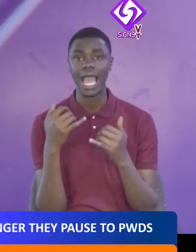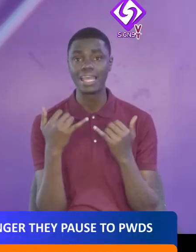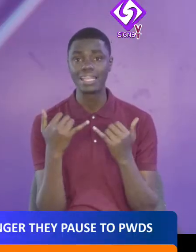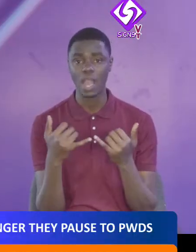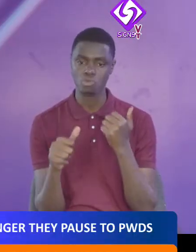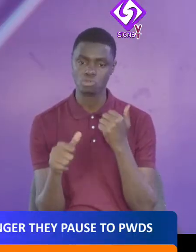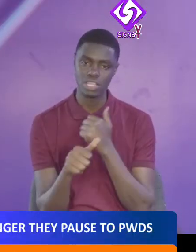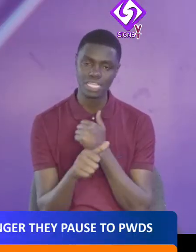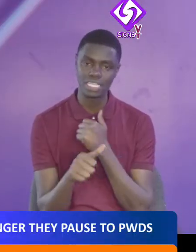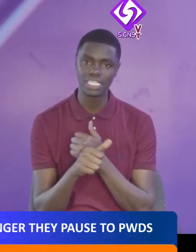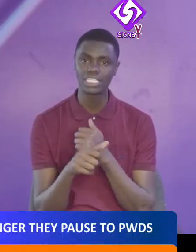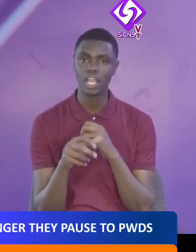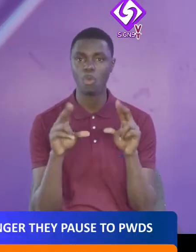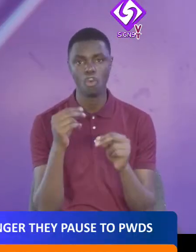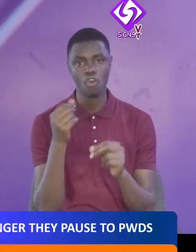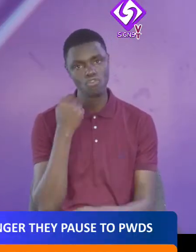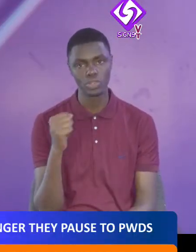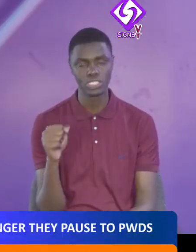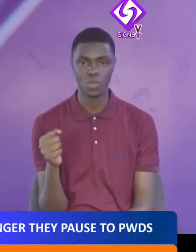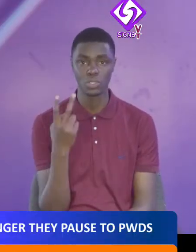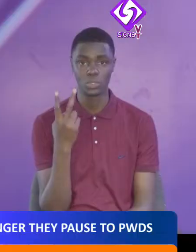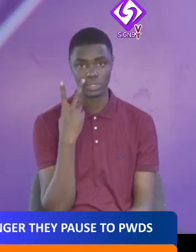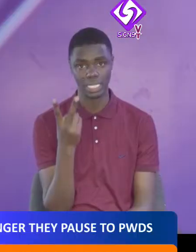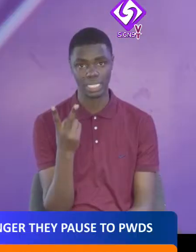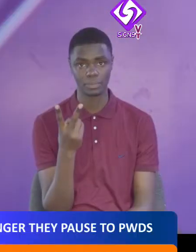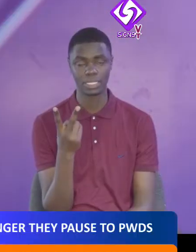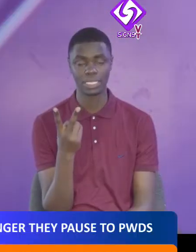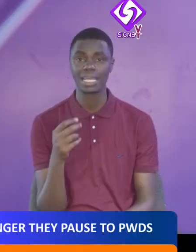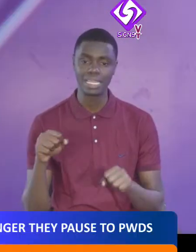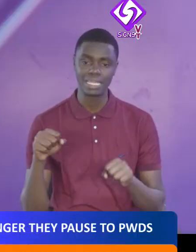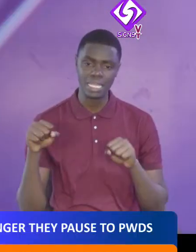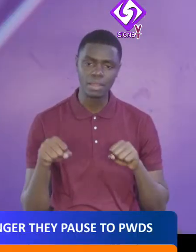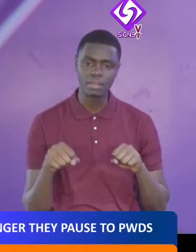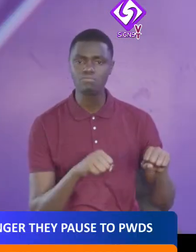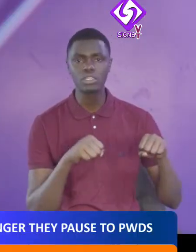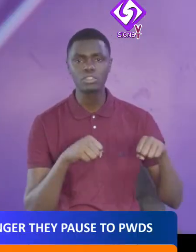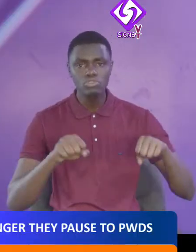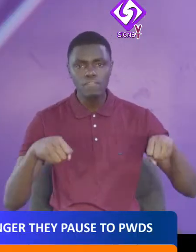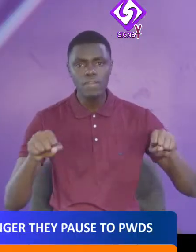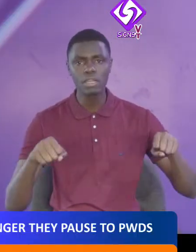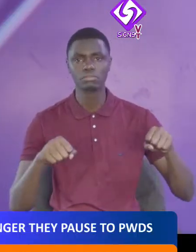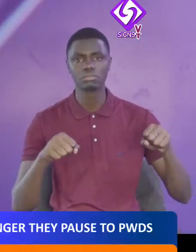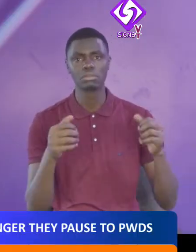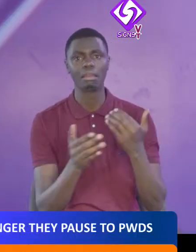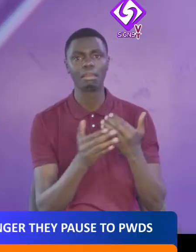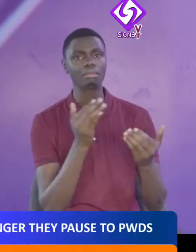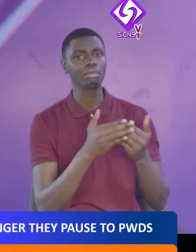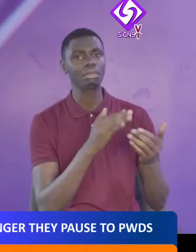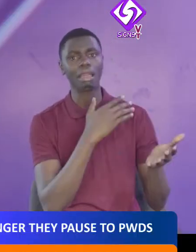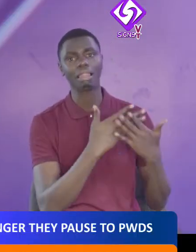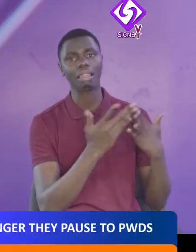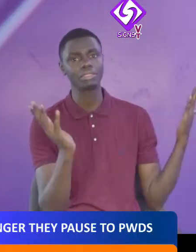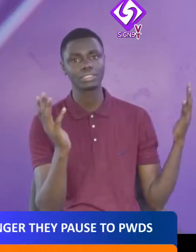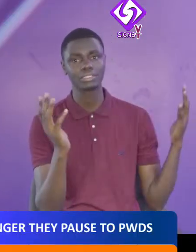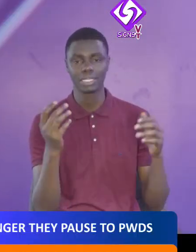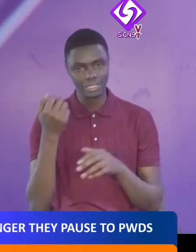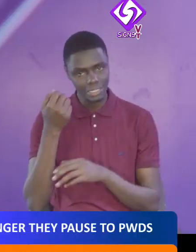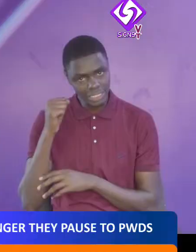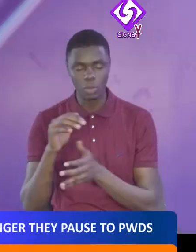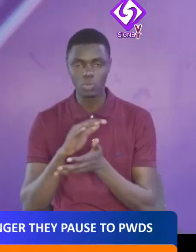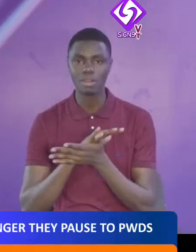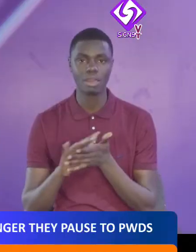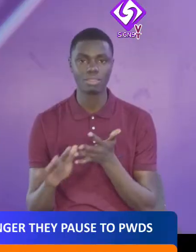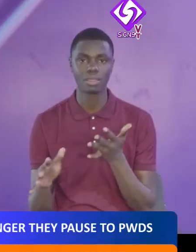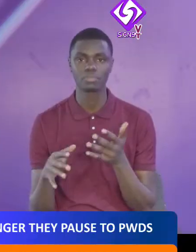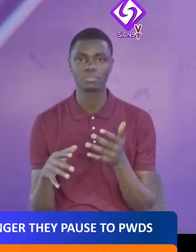danger of no sound. So not only are they being driven carelessly, but now they have no sound. And the